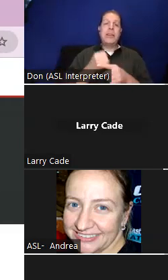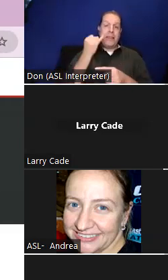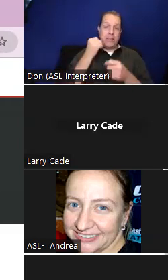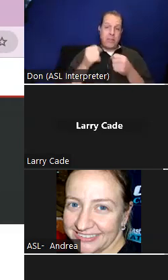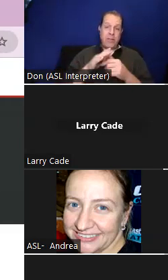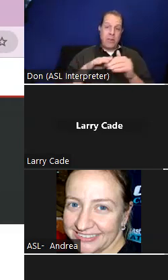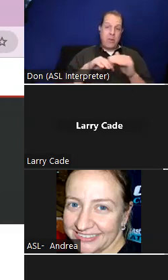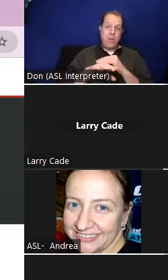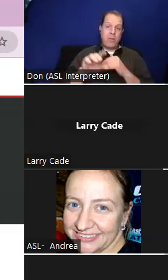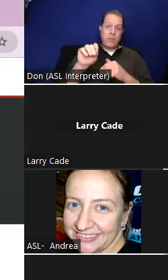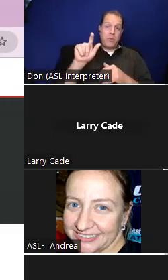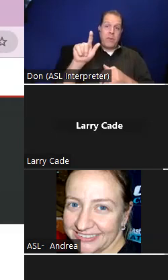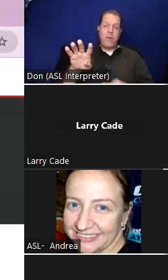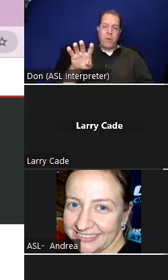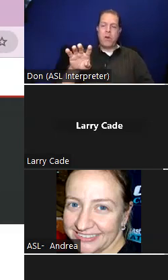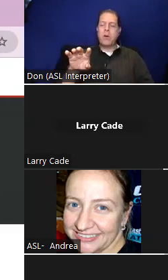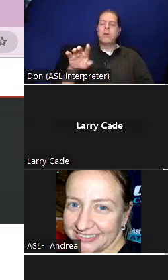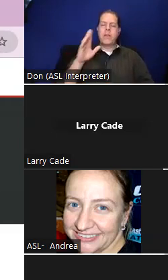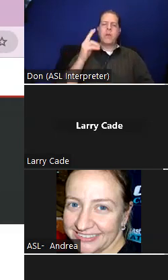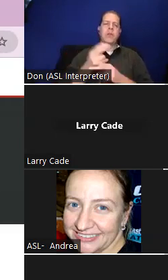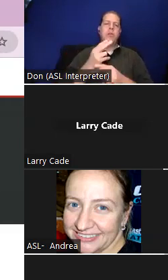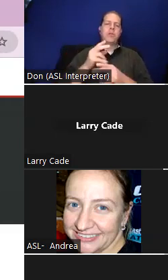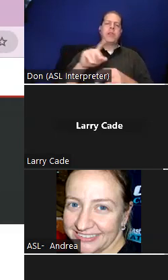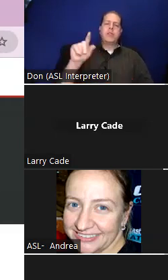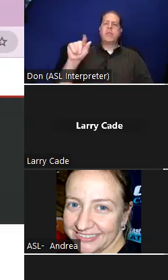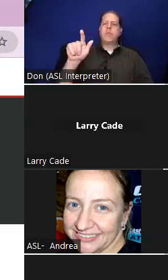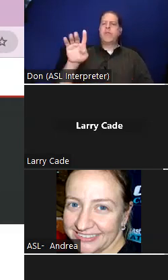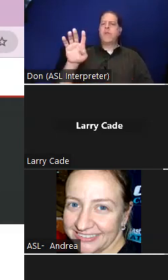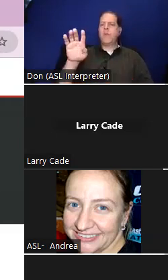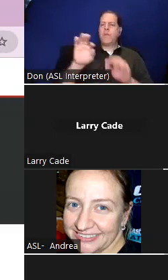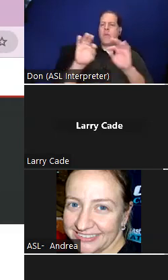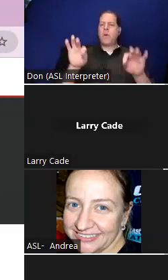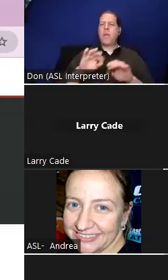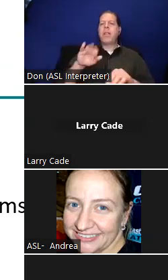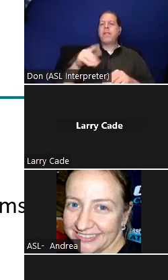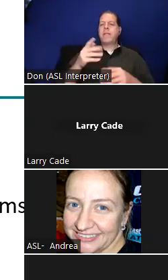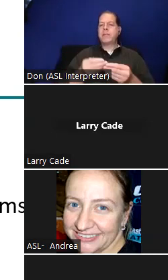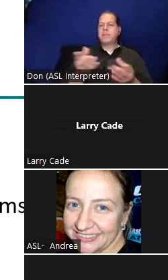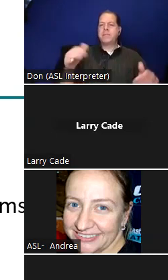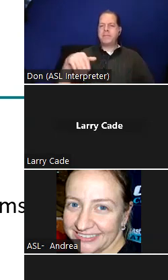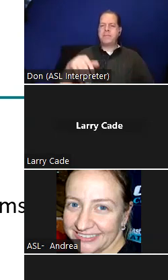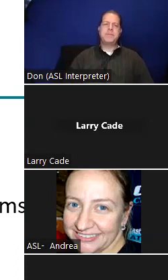enroll for 2024, they would use that 2024 form that's not available yet.